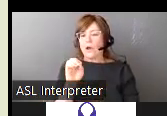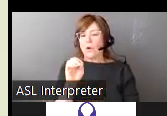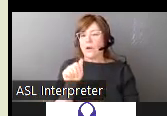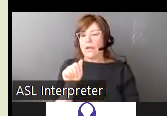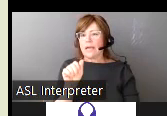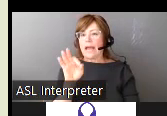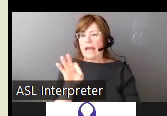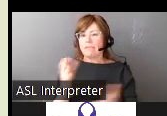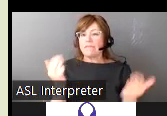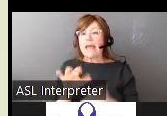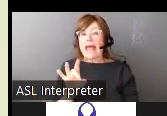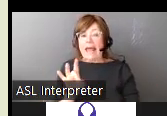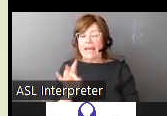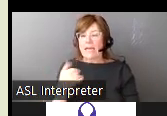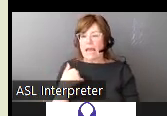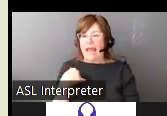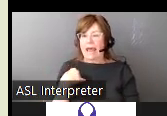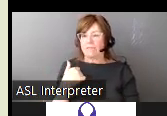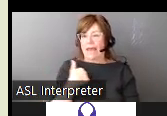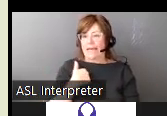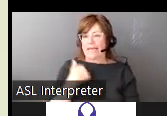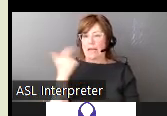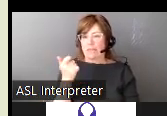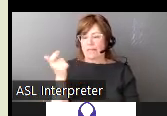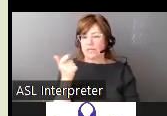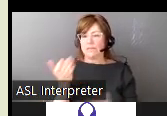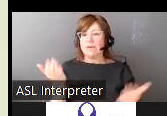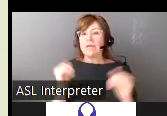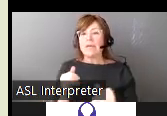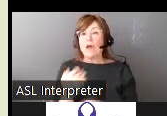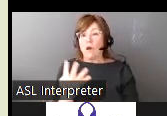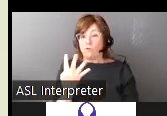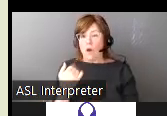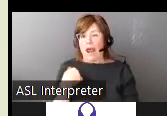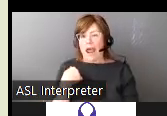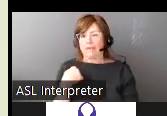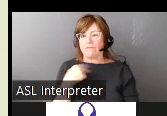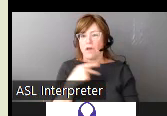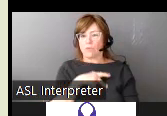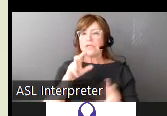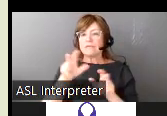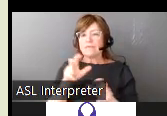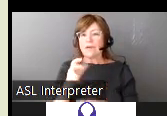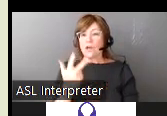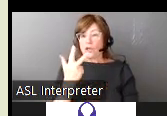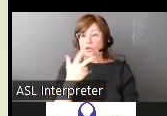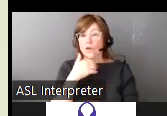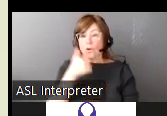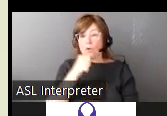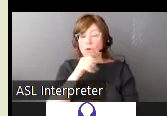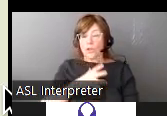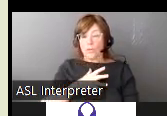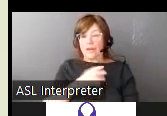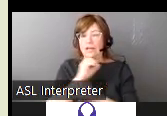Canadian pension. And 4 had personal investments. 3 older women reported having